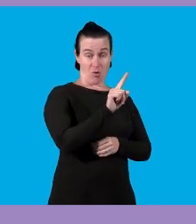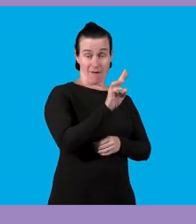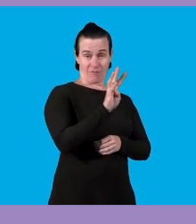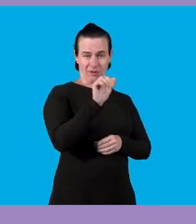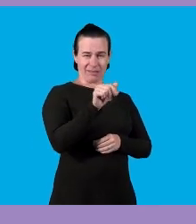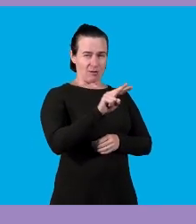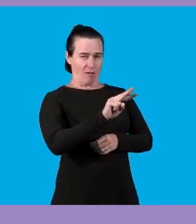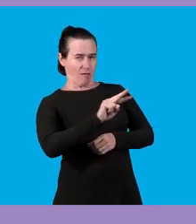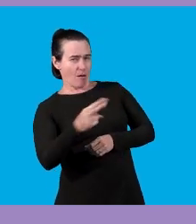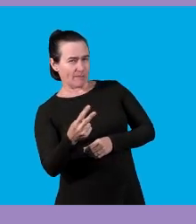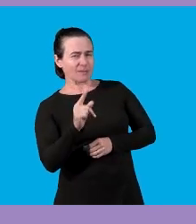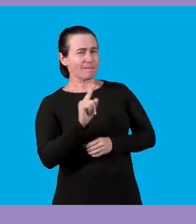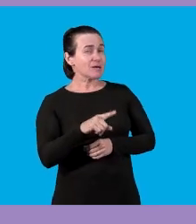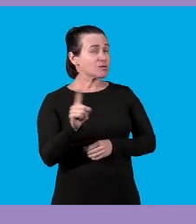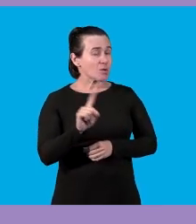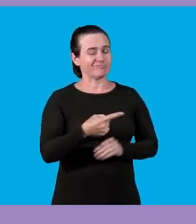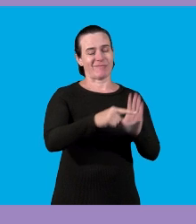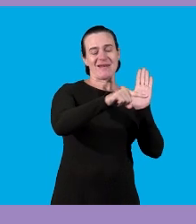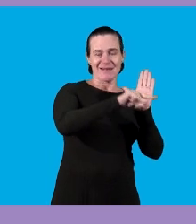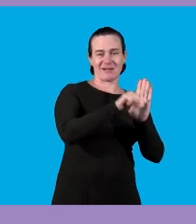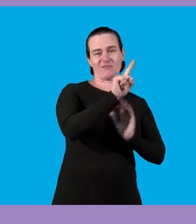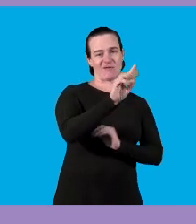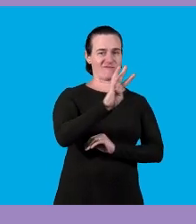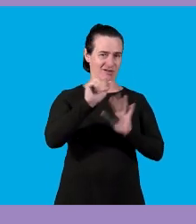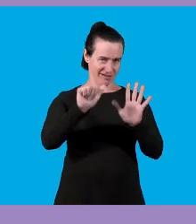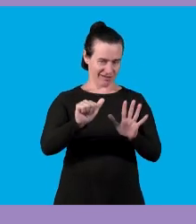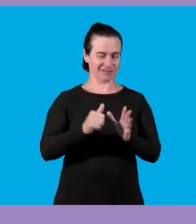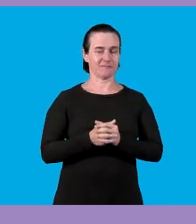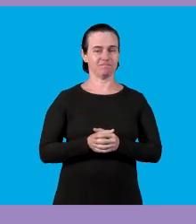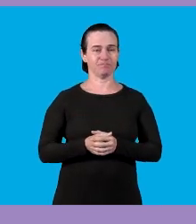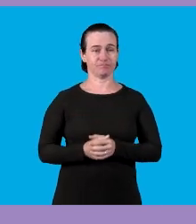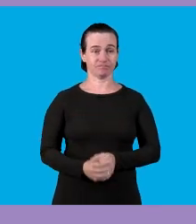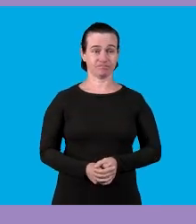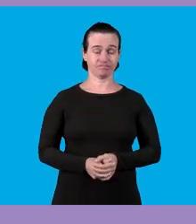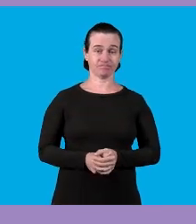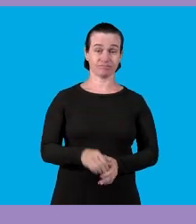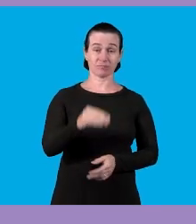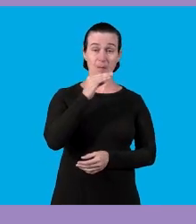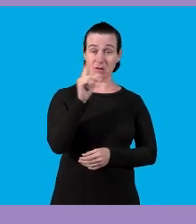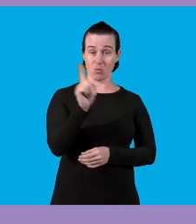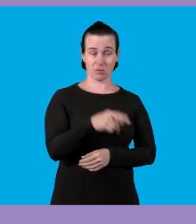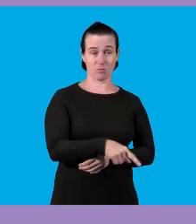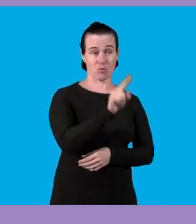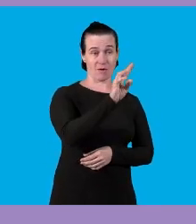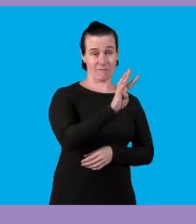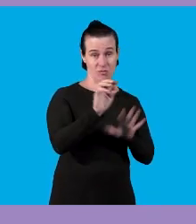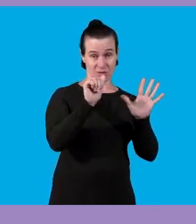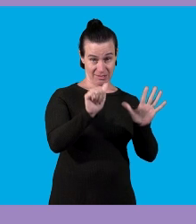146 degrees is negative 146 degrees. So